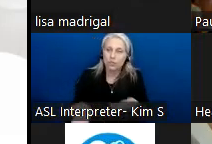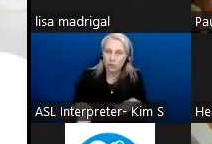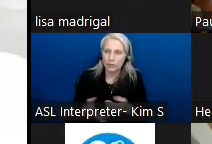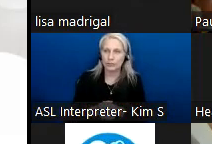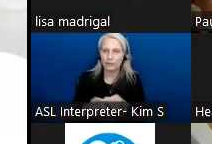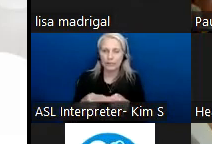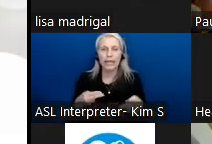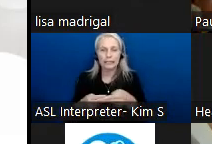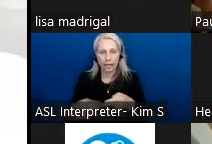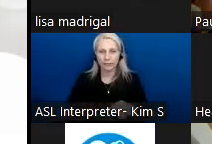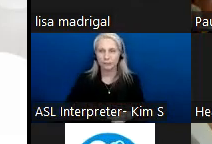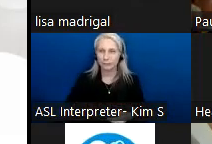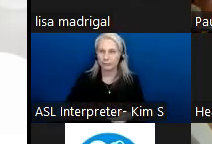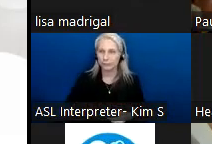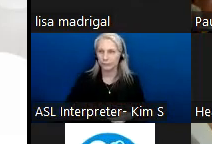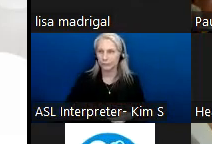please.